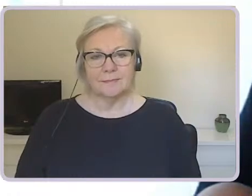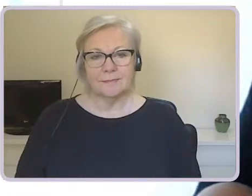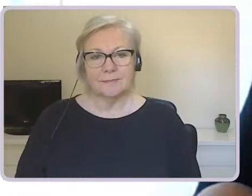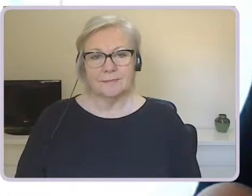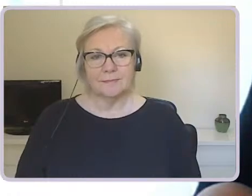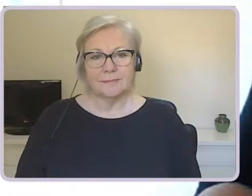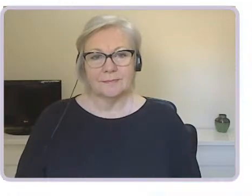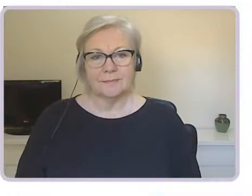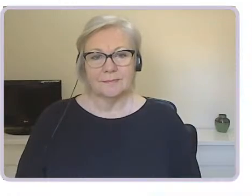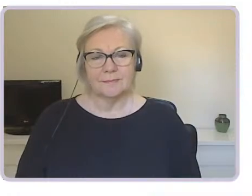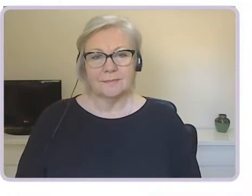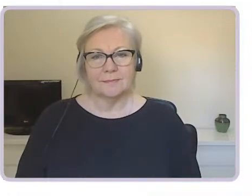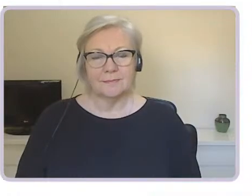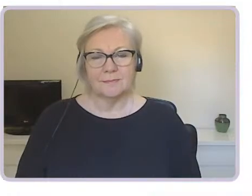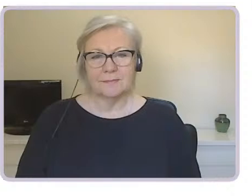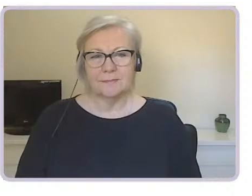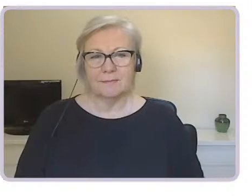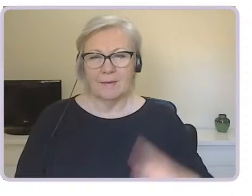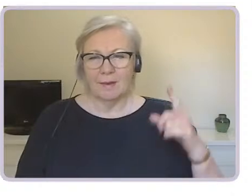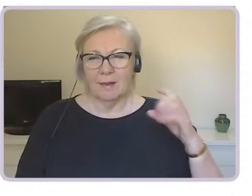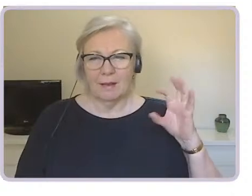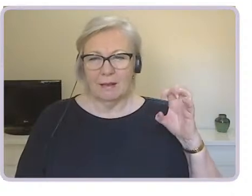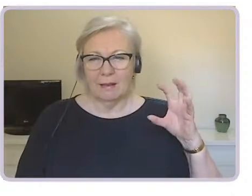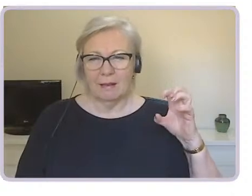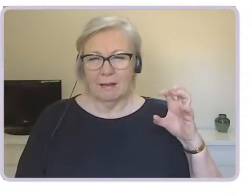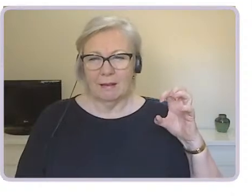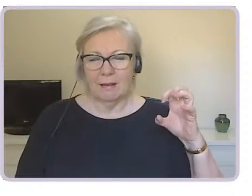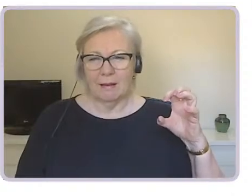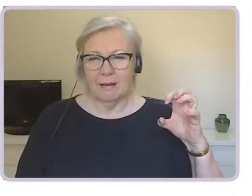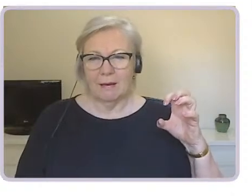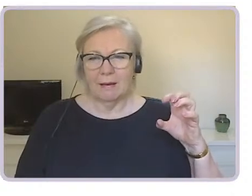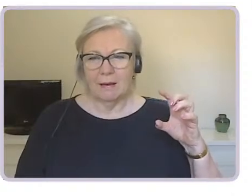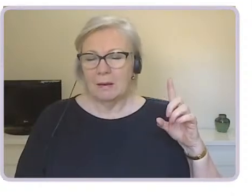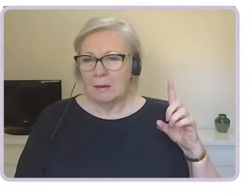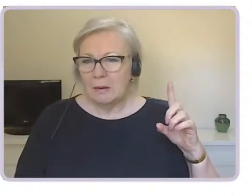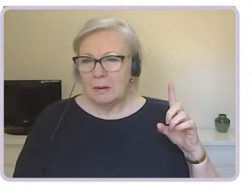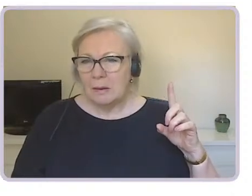To the call, something happened there.